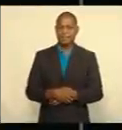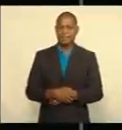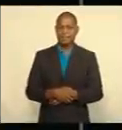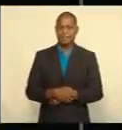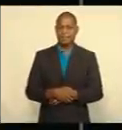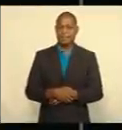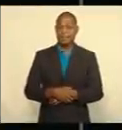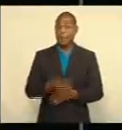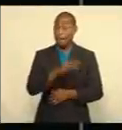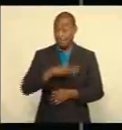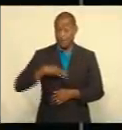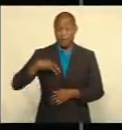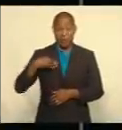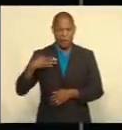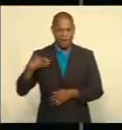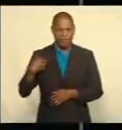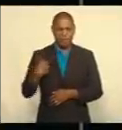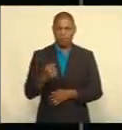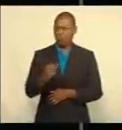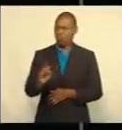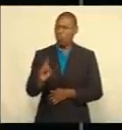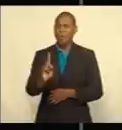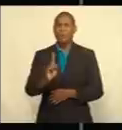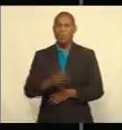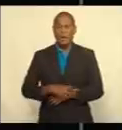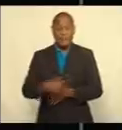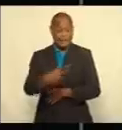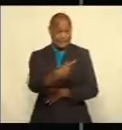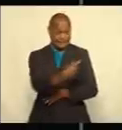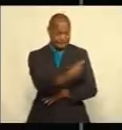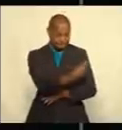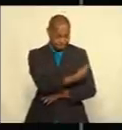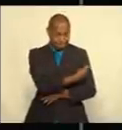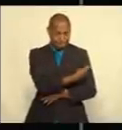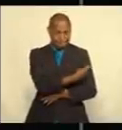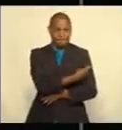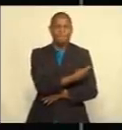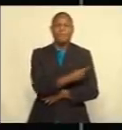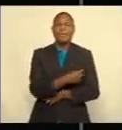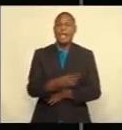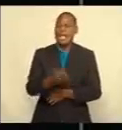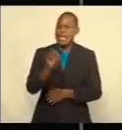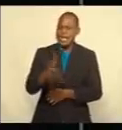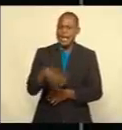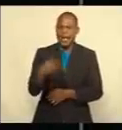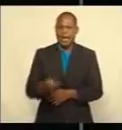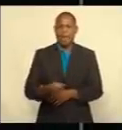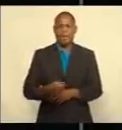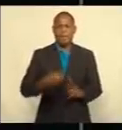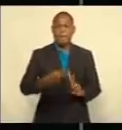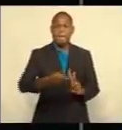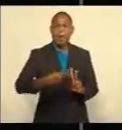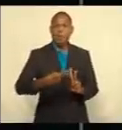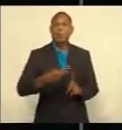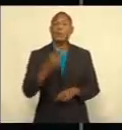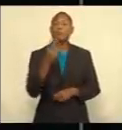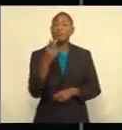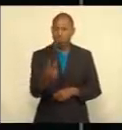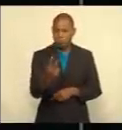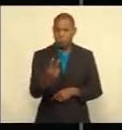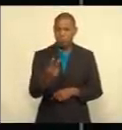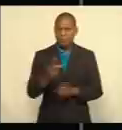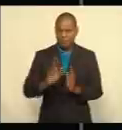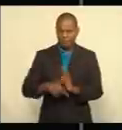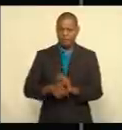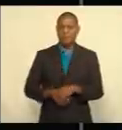of Health stresses no one is completely vaccinated unless they have received the 2 necessary AstraZeneca jabs. Permanent Secretary